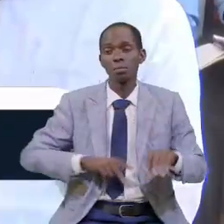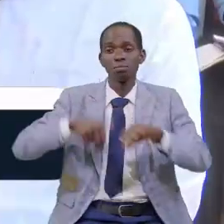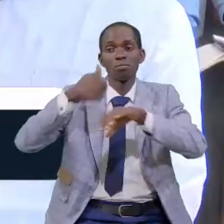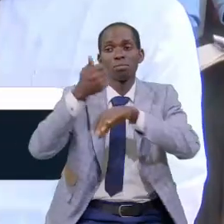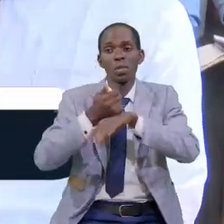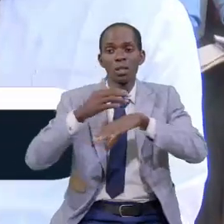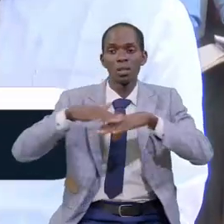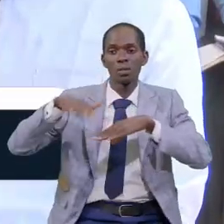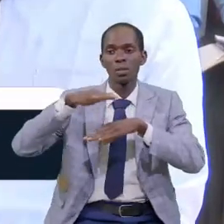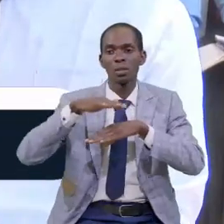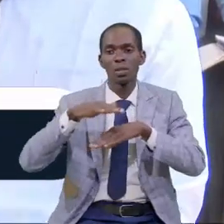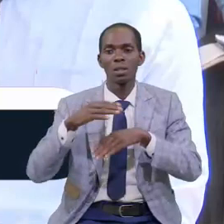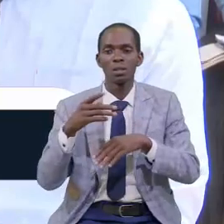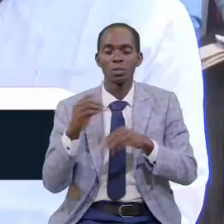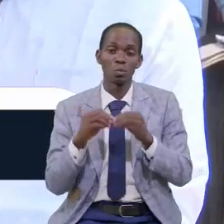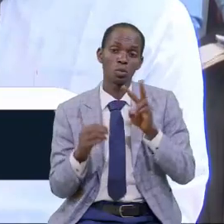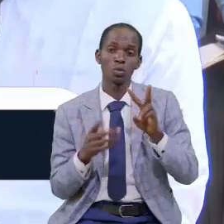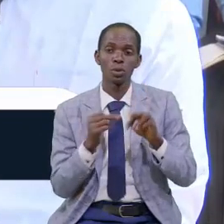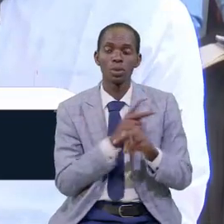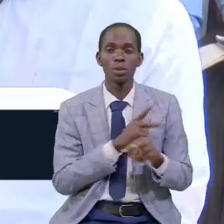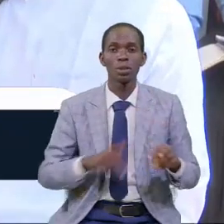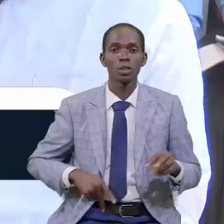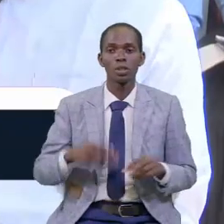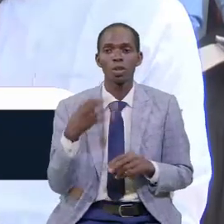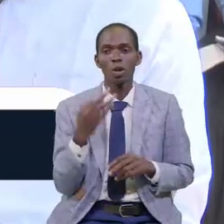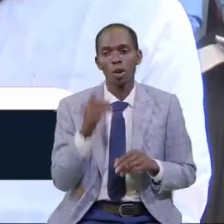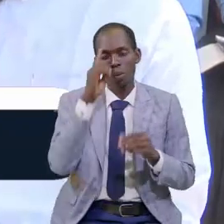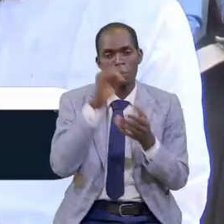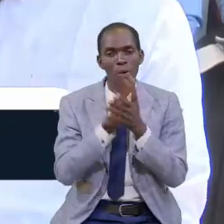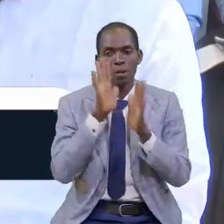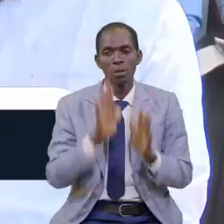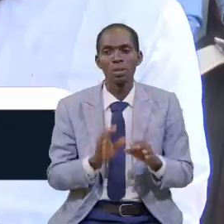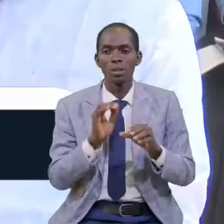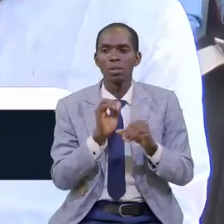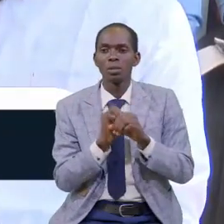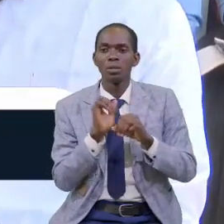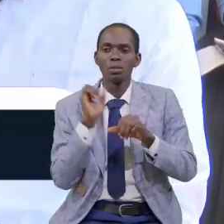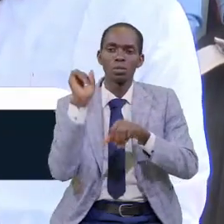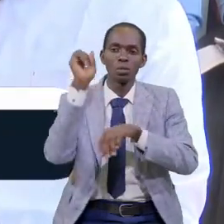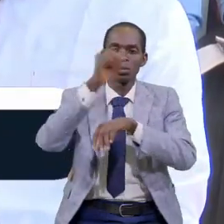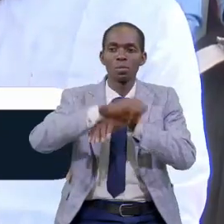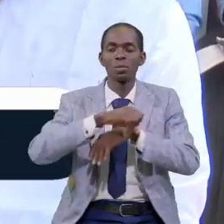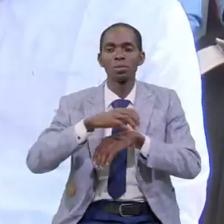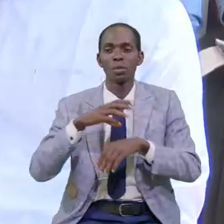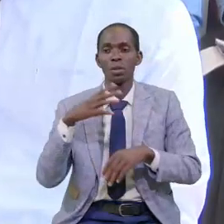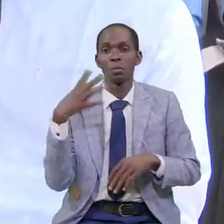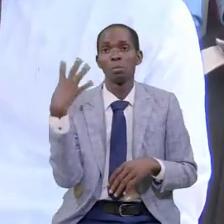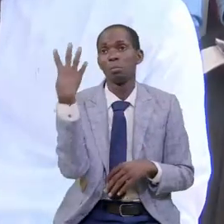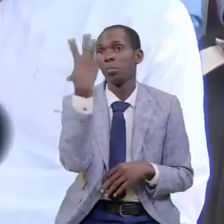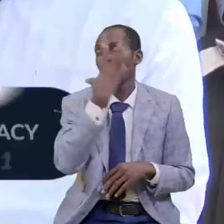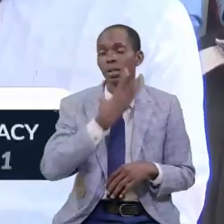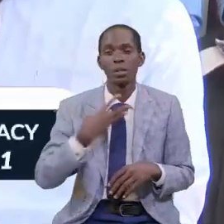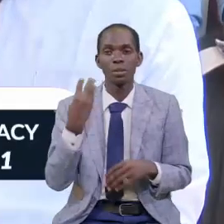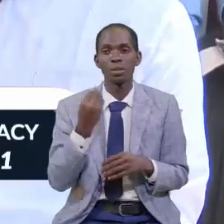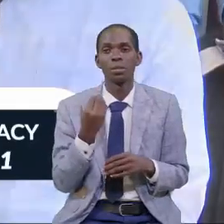Saints, the surpassing of surpassing splendor. Number three, the